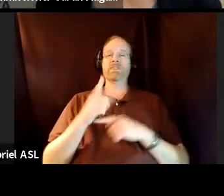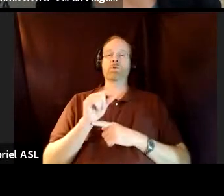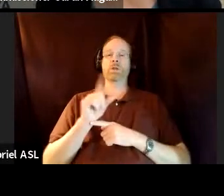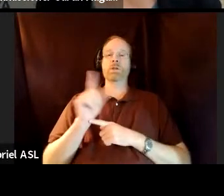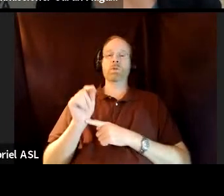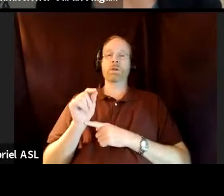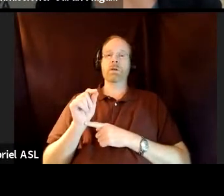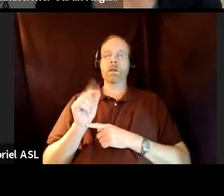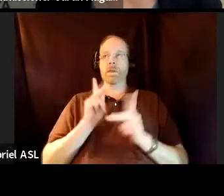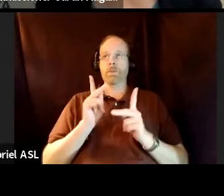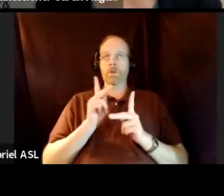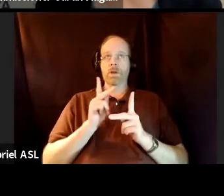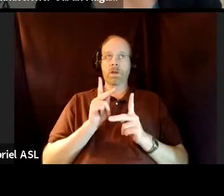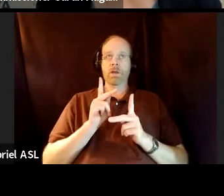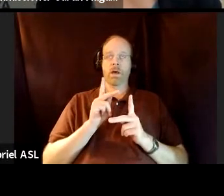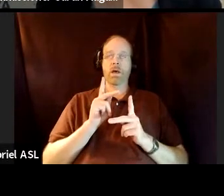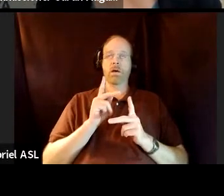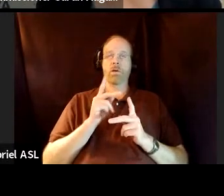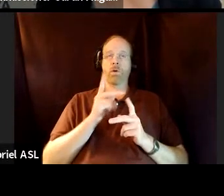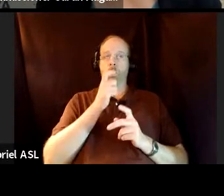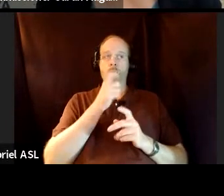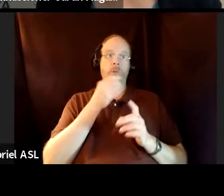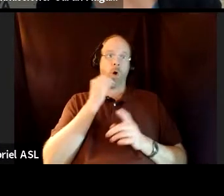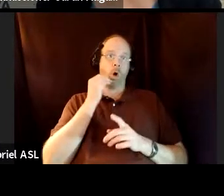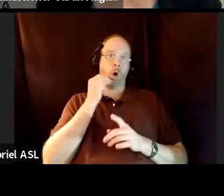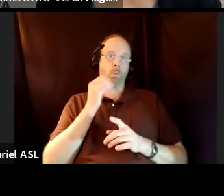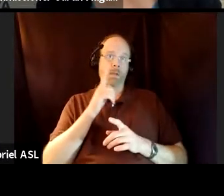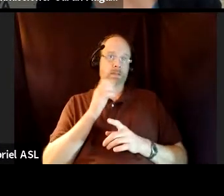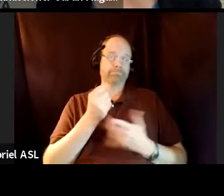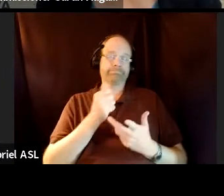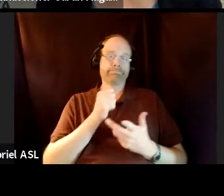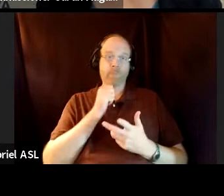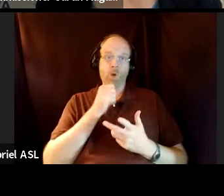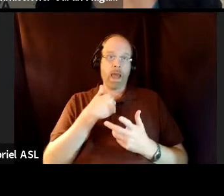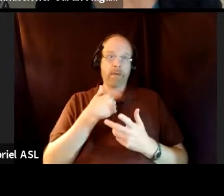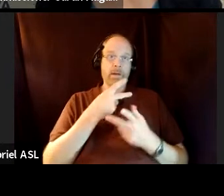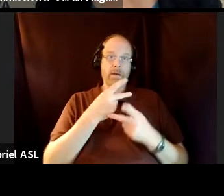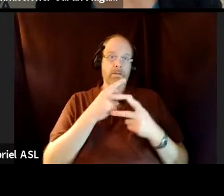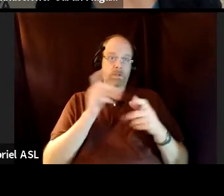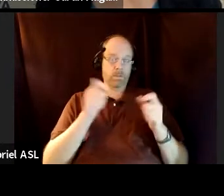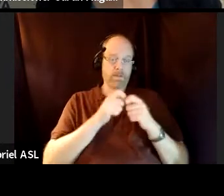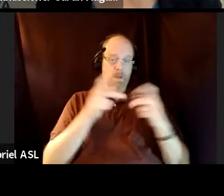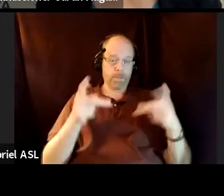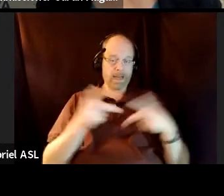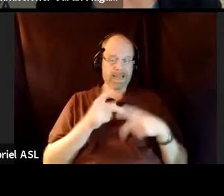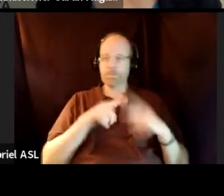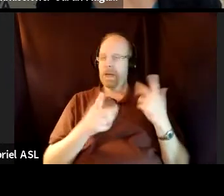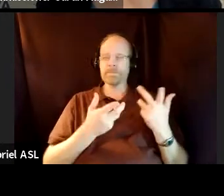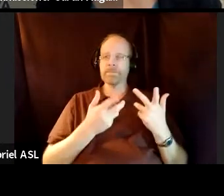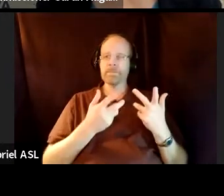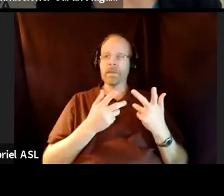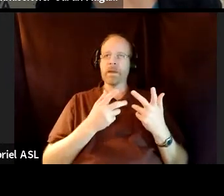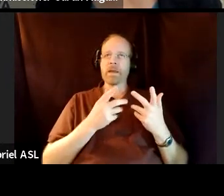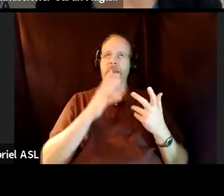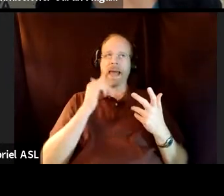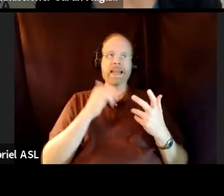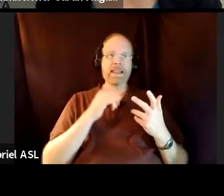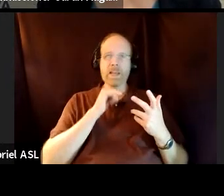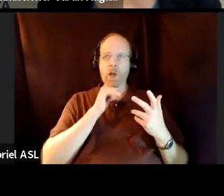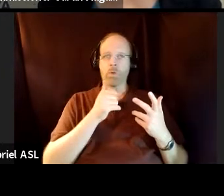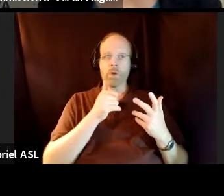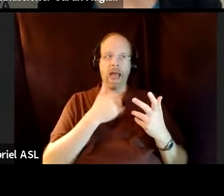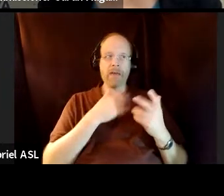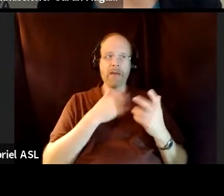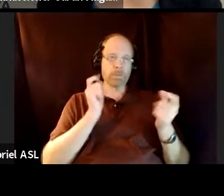name and nature are transient, yet the homeless have an intrinsic value that become invisibly moved like chess pieces